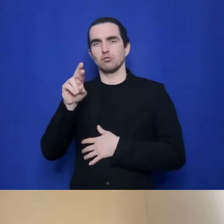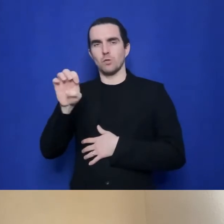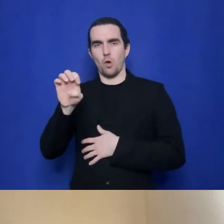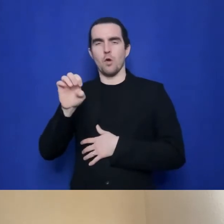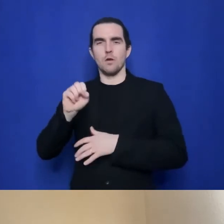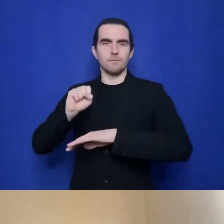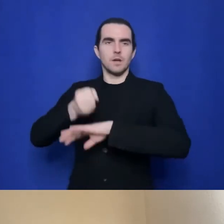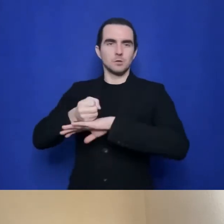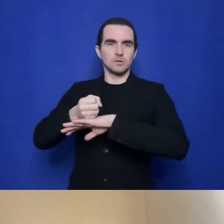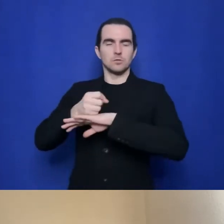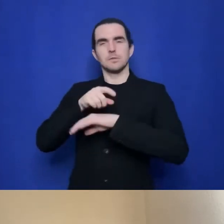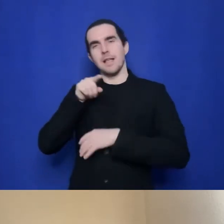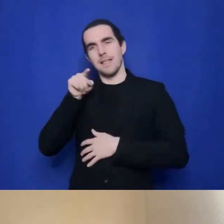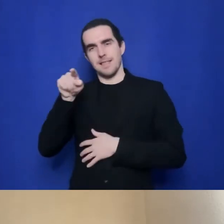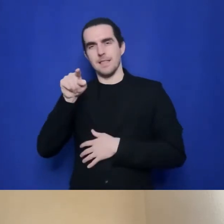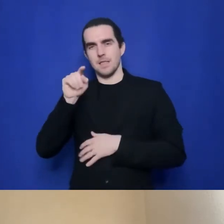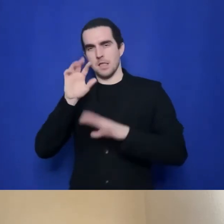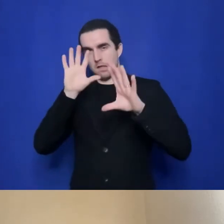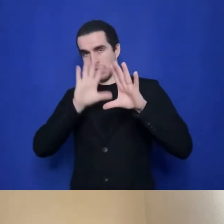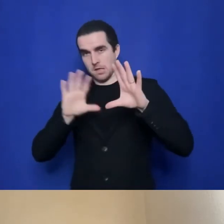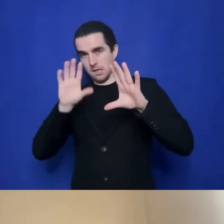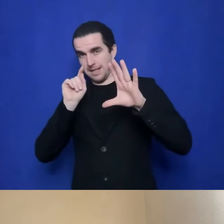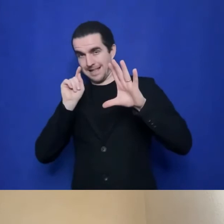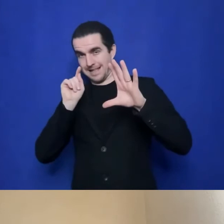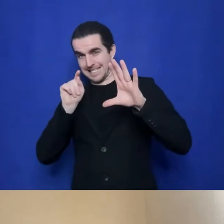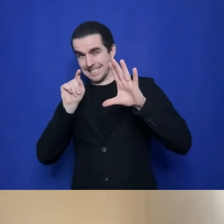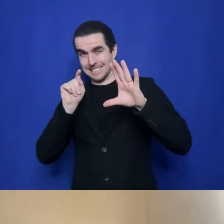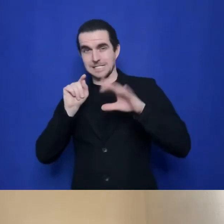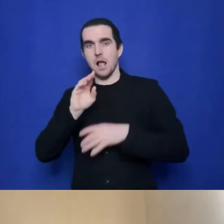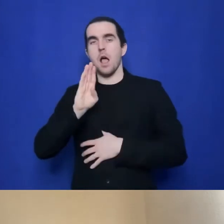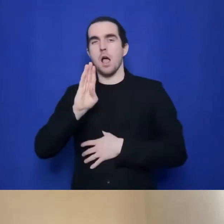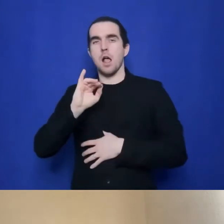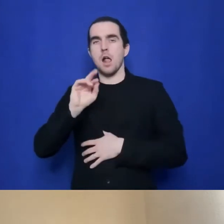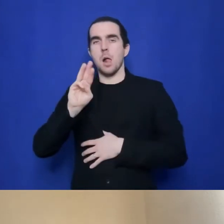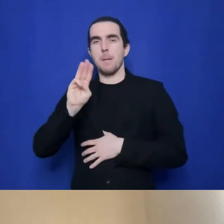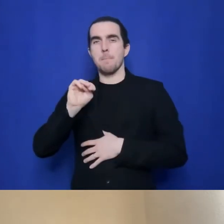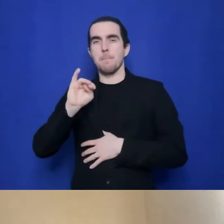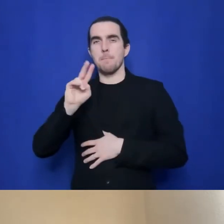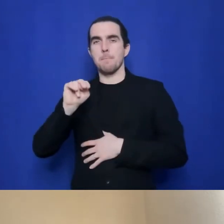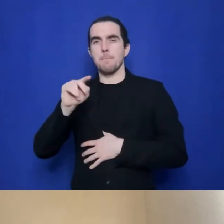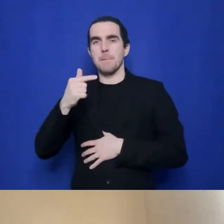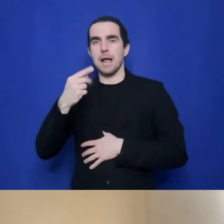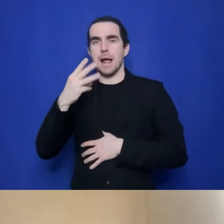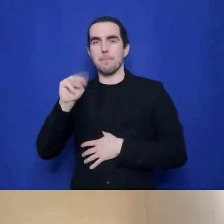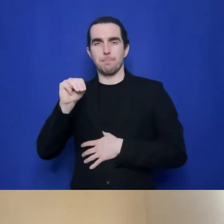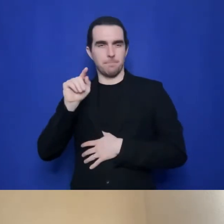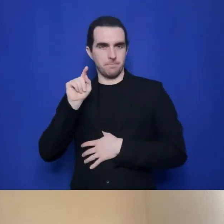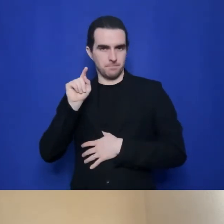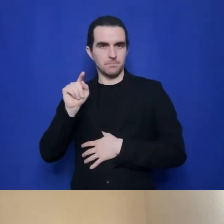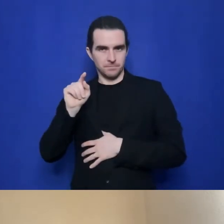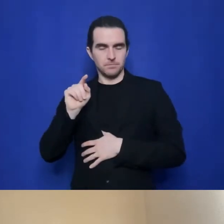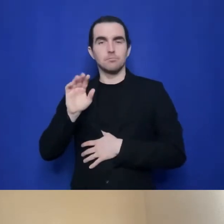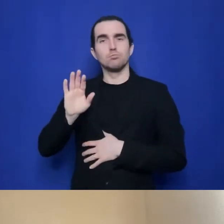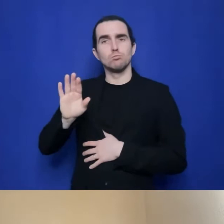Su formación es en planificación Her urbana. background is in urban planning and community